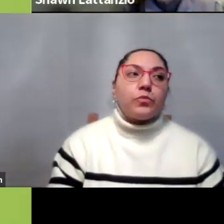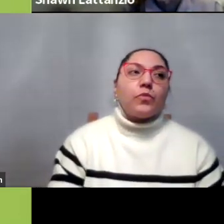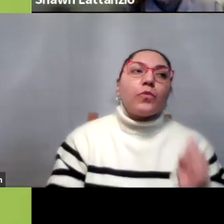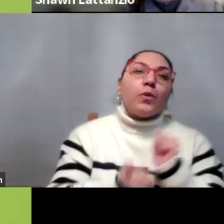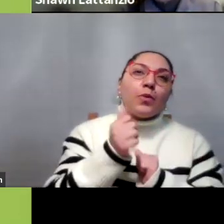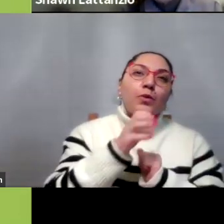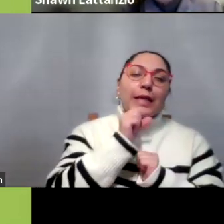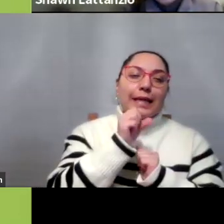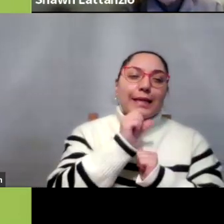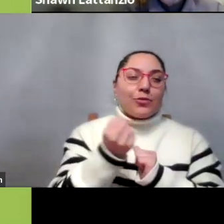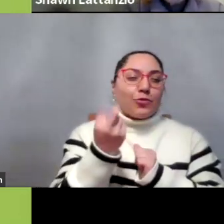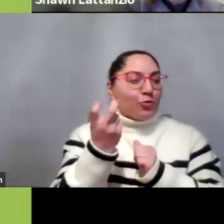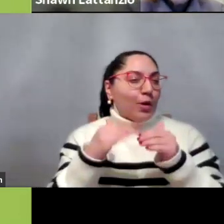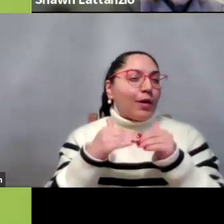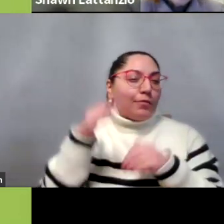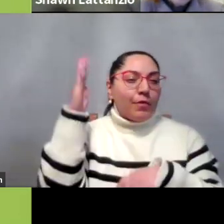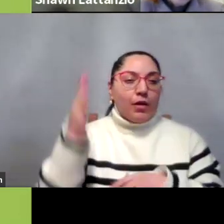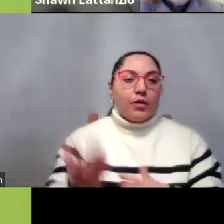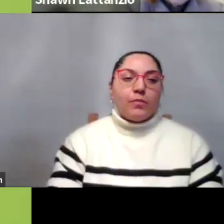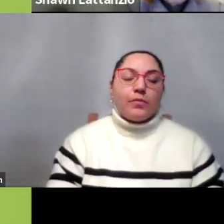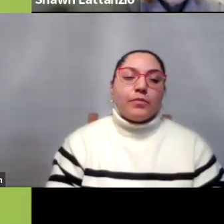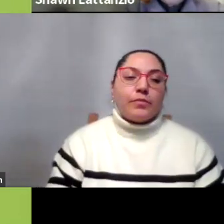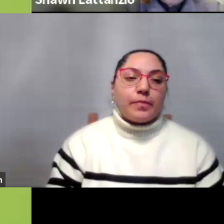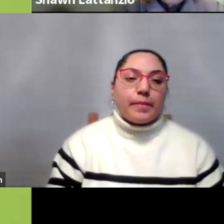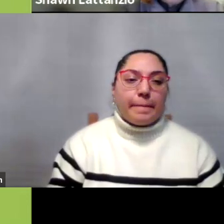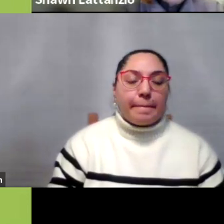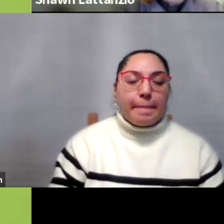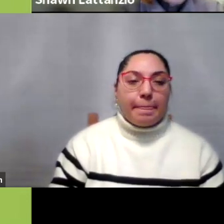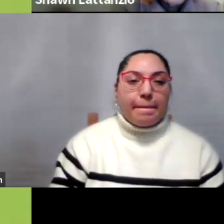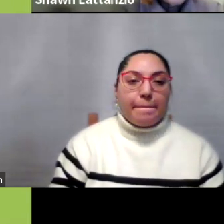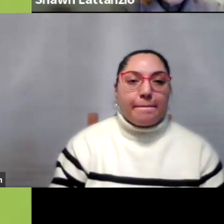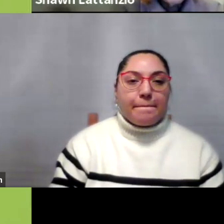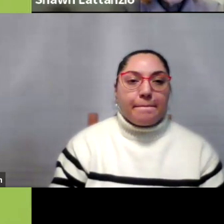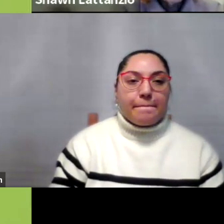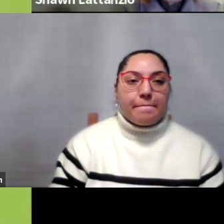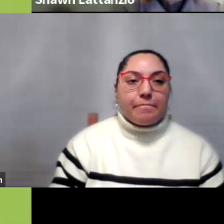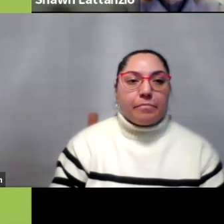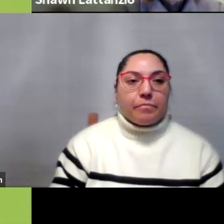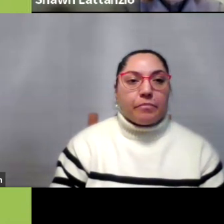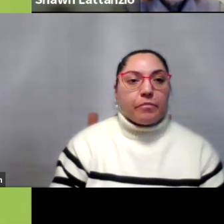age 12 to about on up. Okay, next.